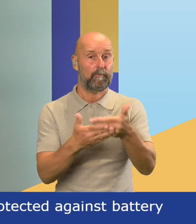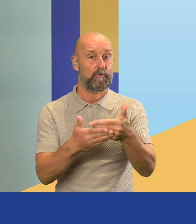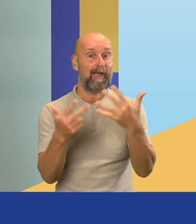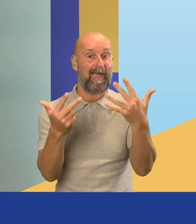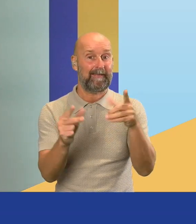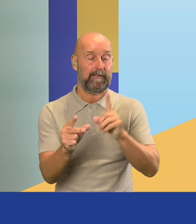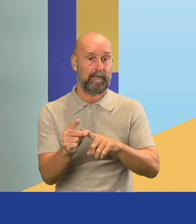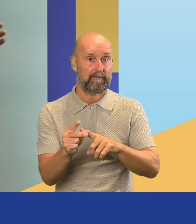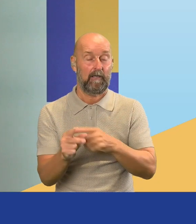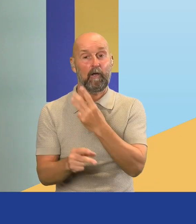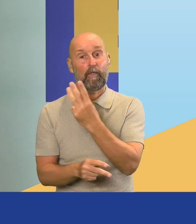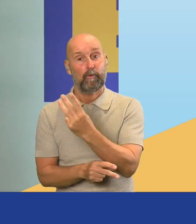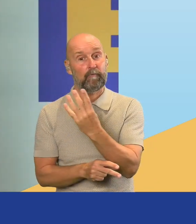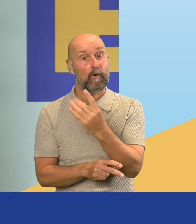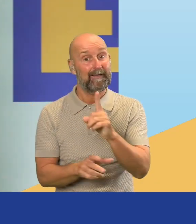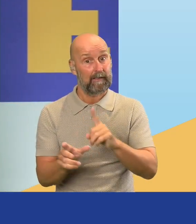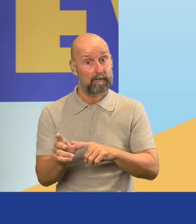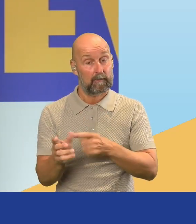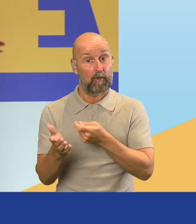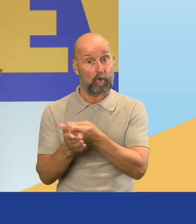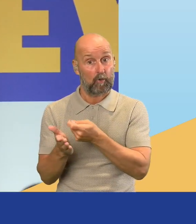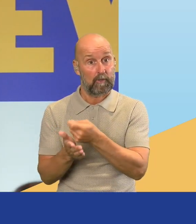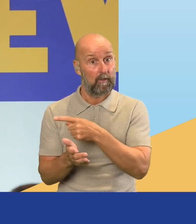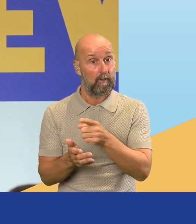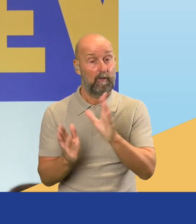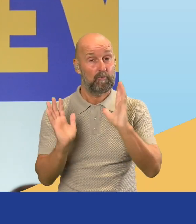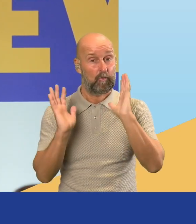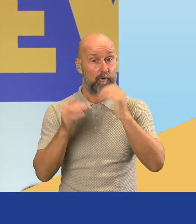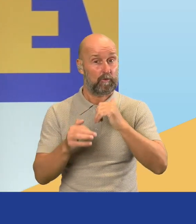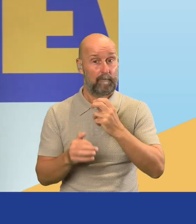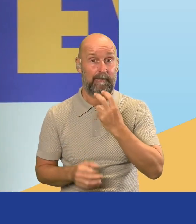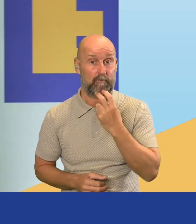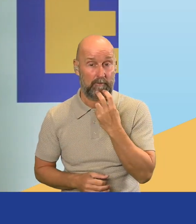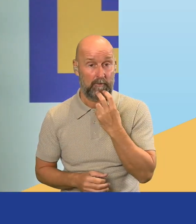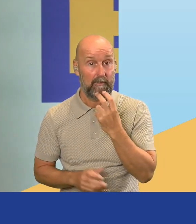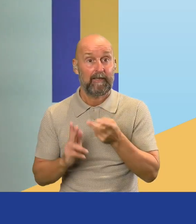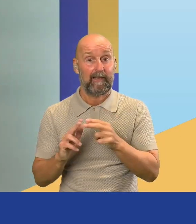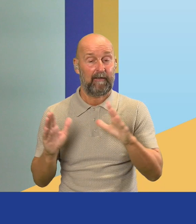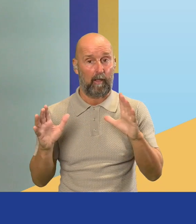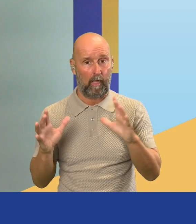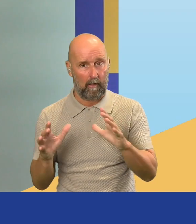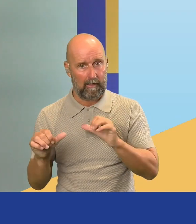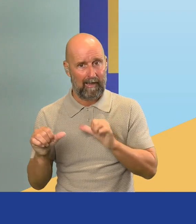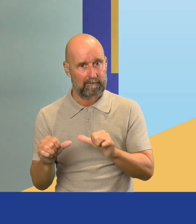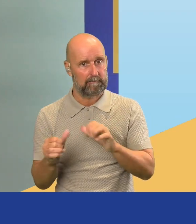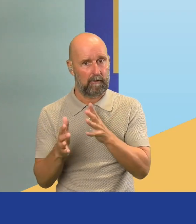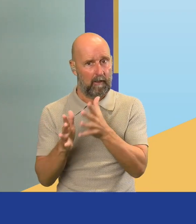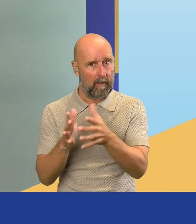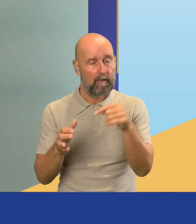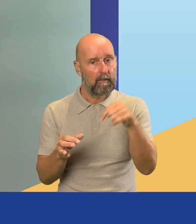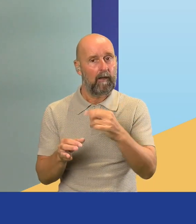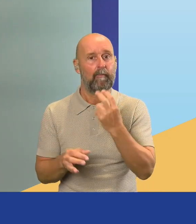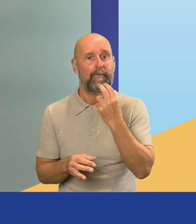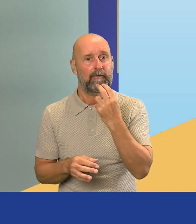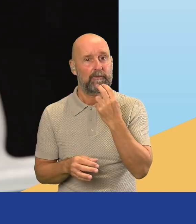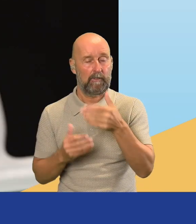So over 3 or 4 years in your usual Motability contract, not even a concern. And if there was any degradation at all outside of that kind